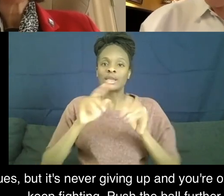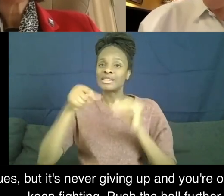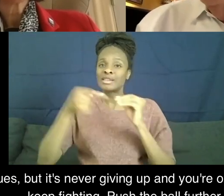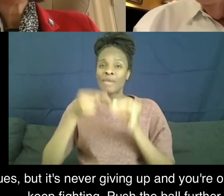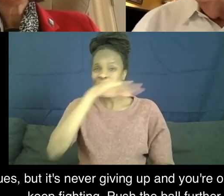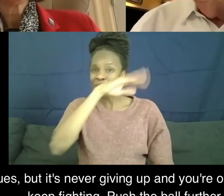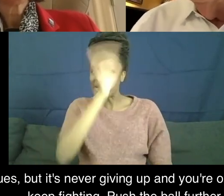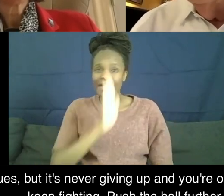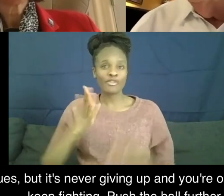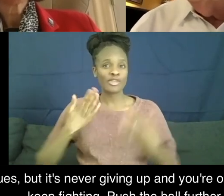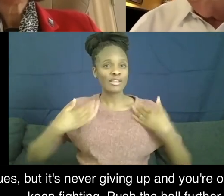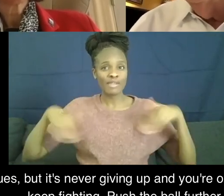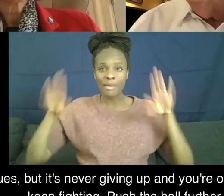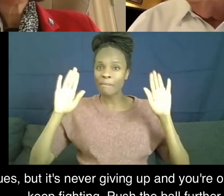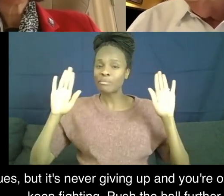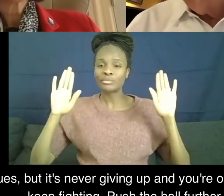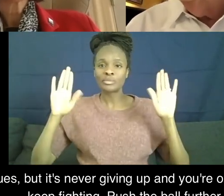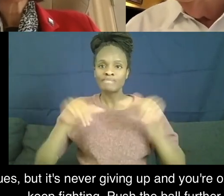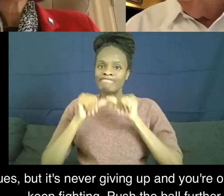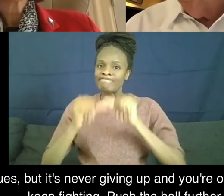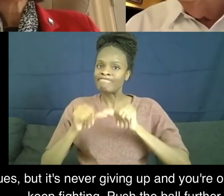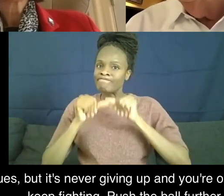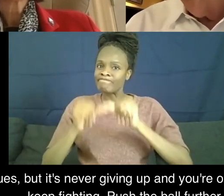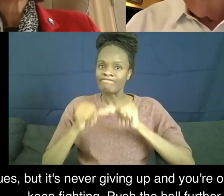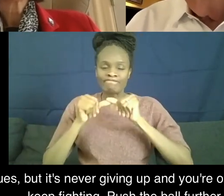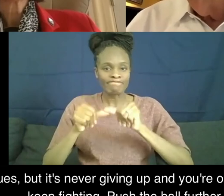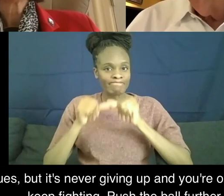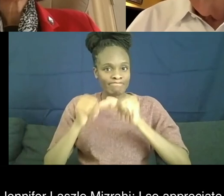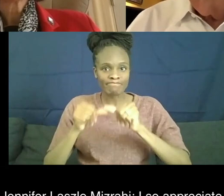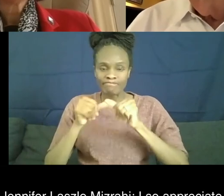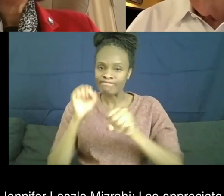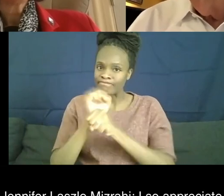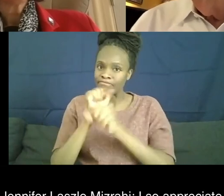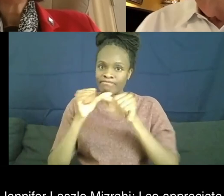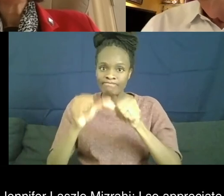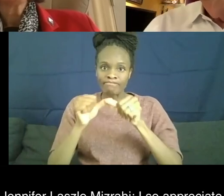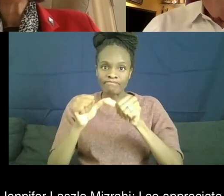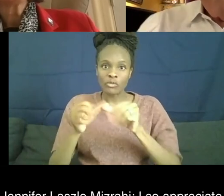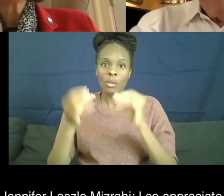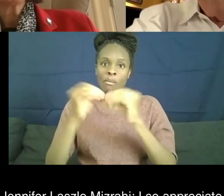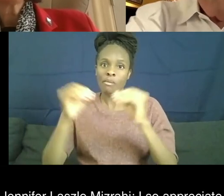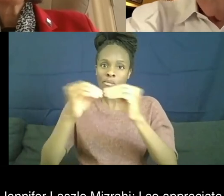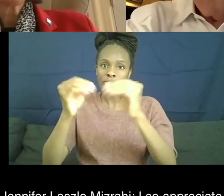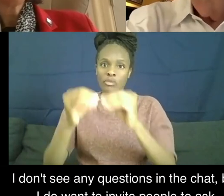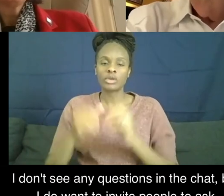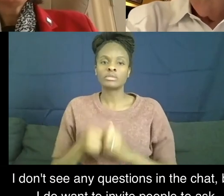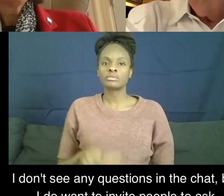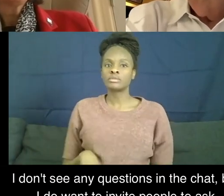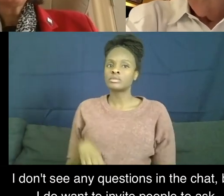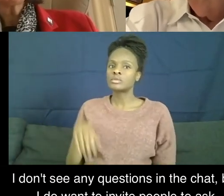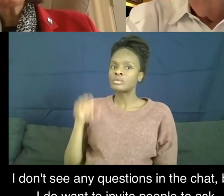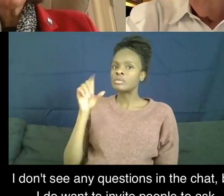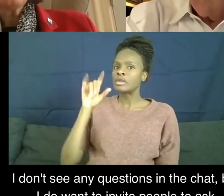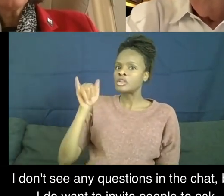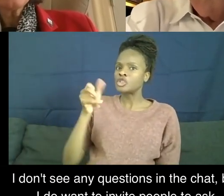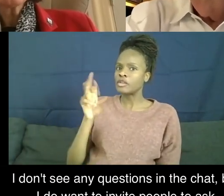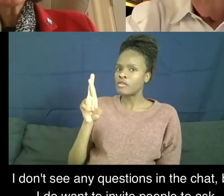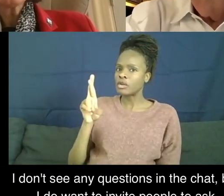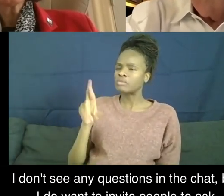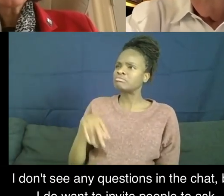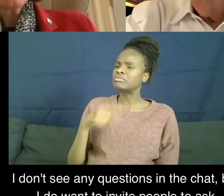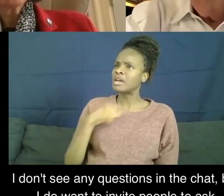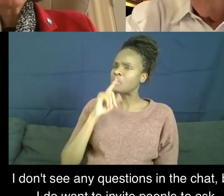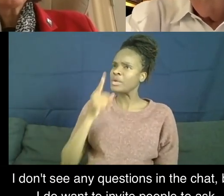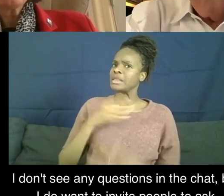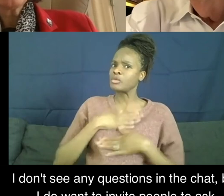you know, keep fighting to push it, push the ball further. I, I so appreciate that, um, I don't see any questions